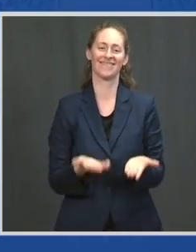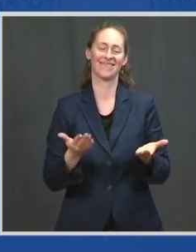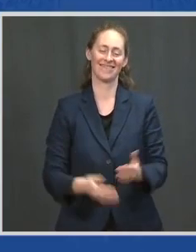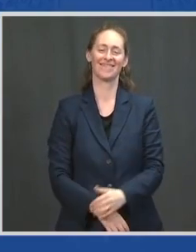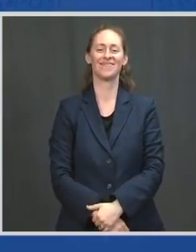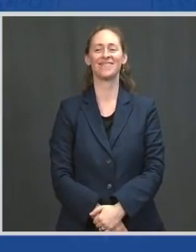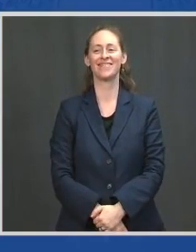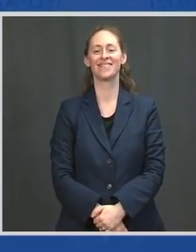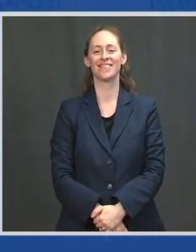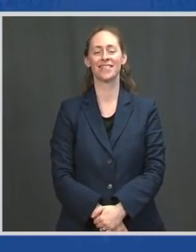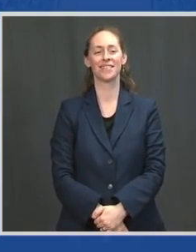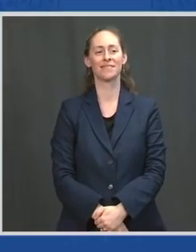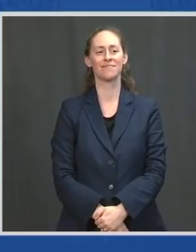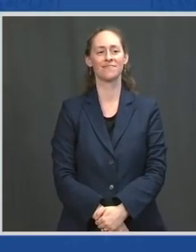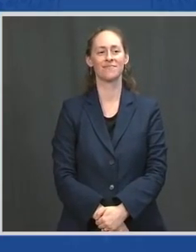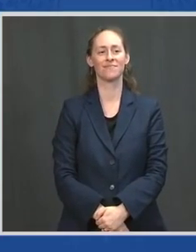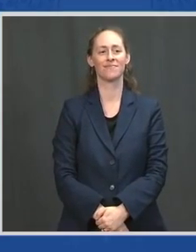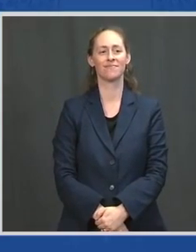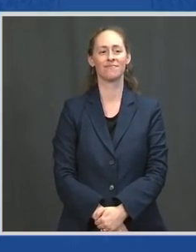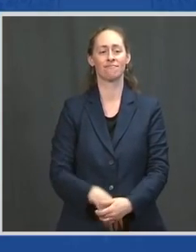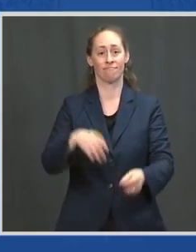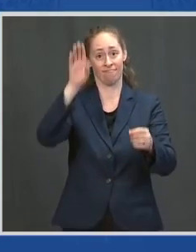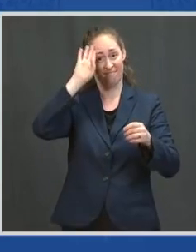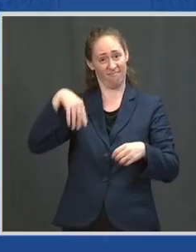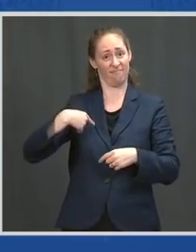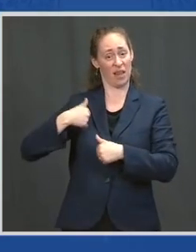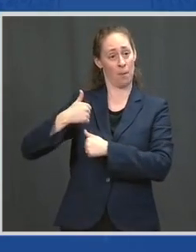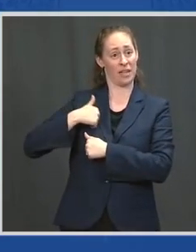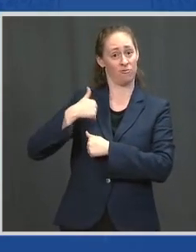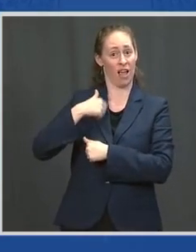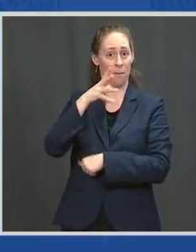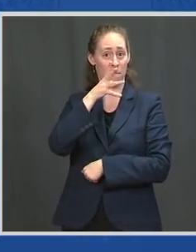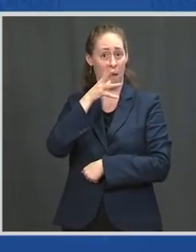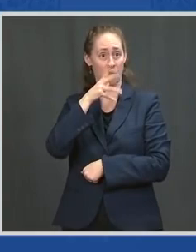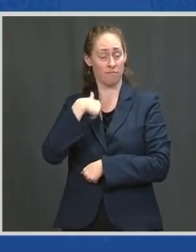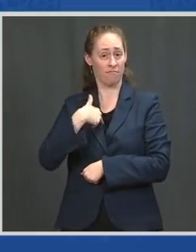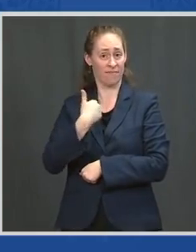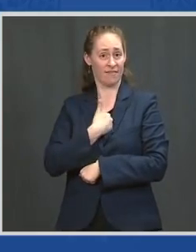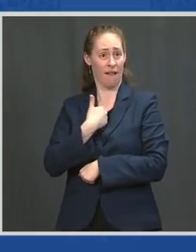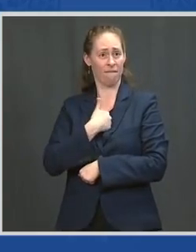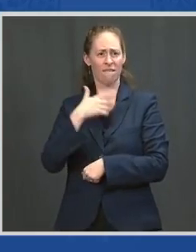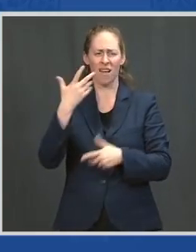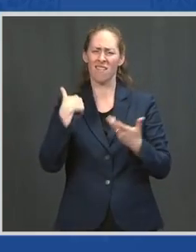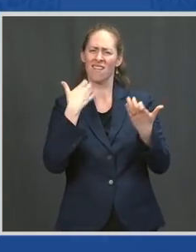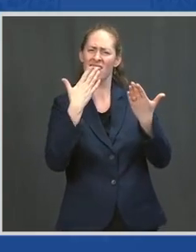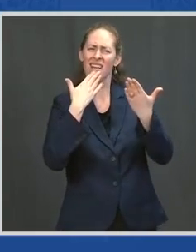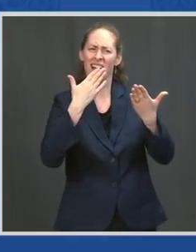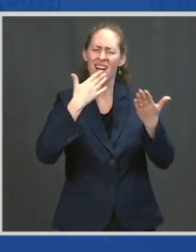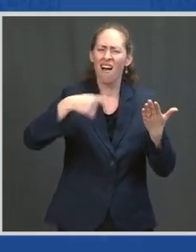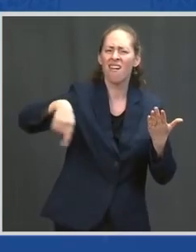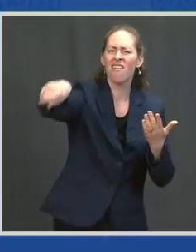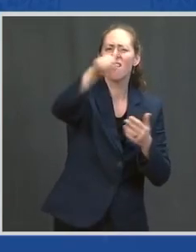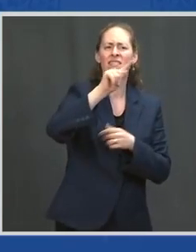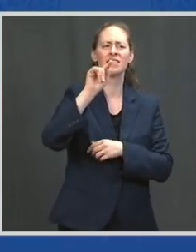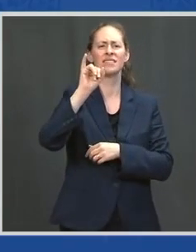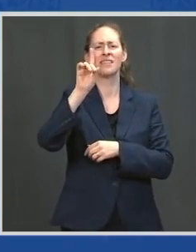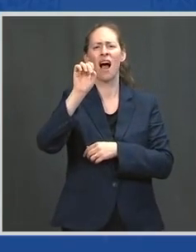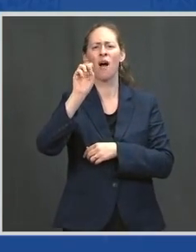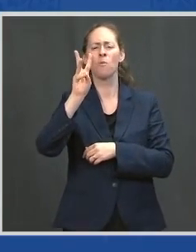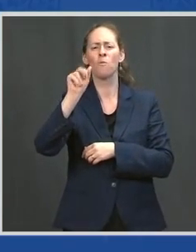And as a military mom, I'm grateful for how much Tidewater is doing to support veterans and